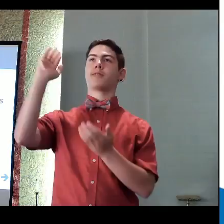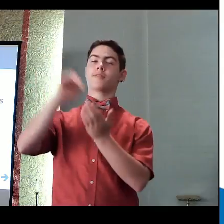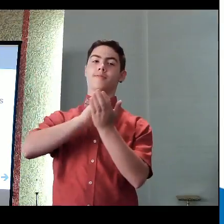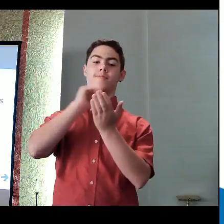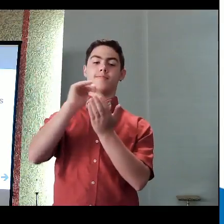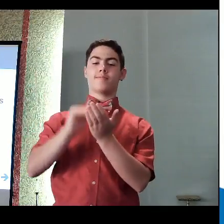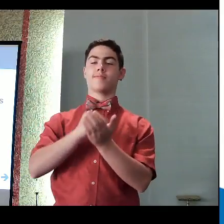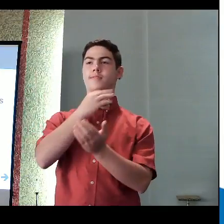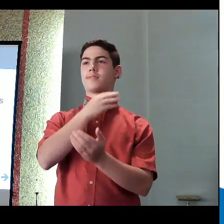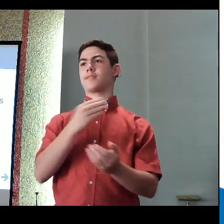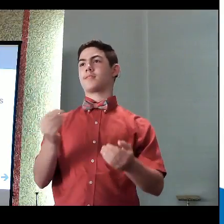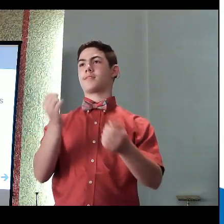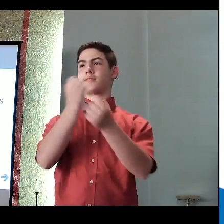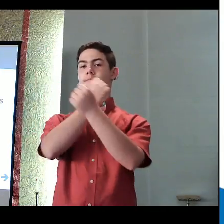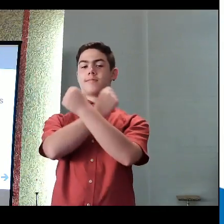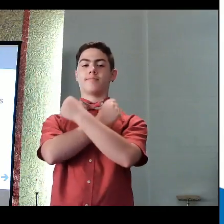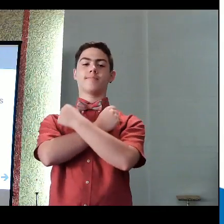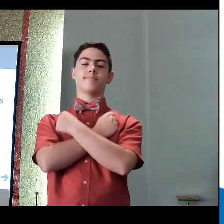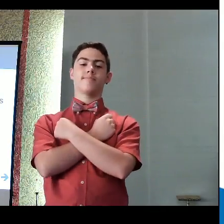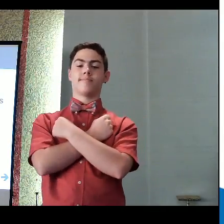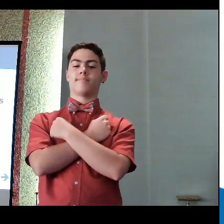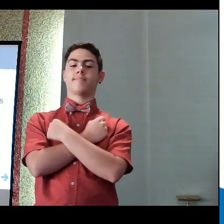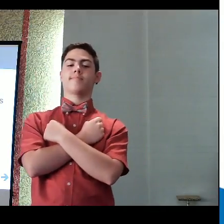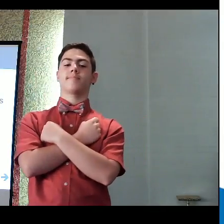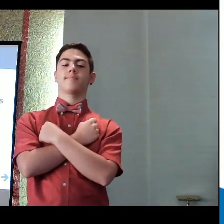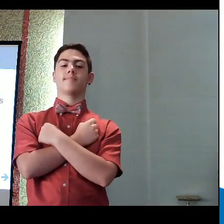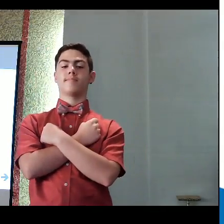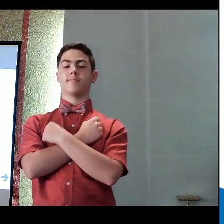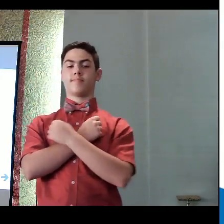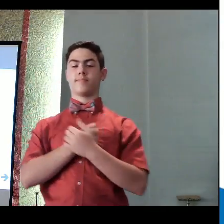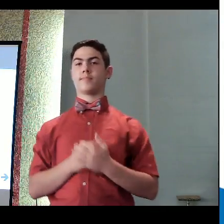your forgiveness and